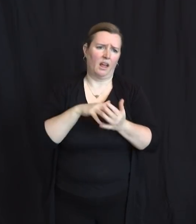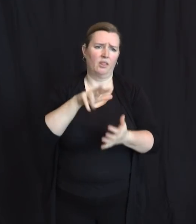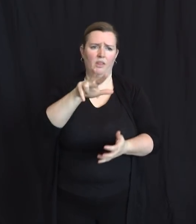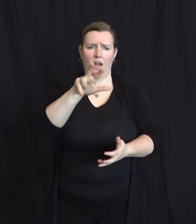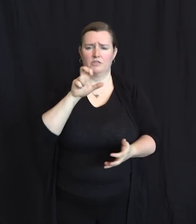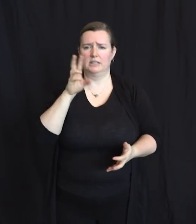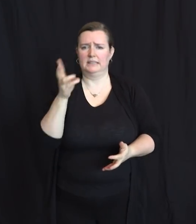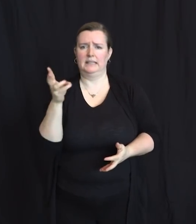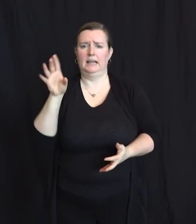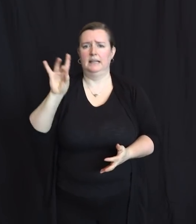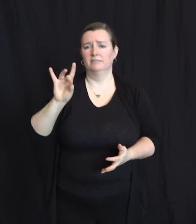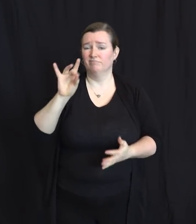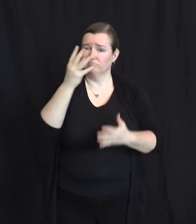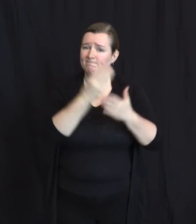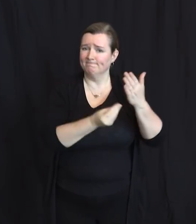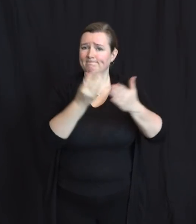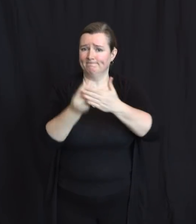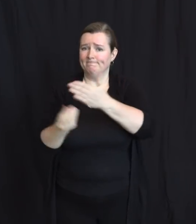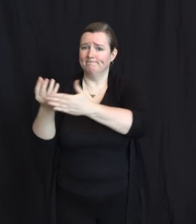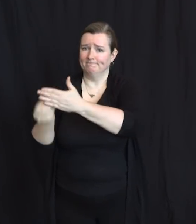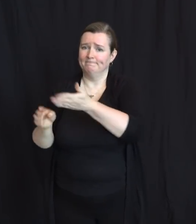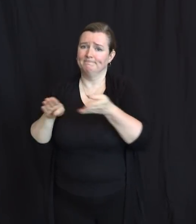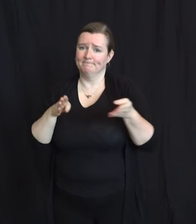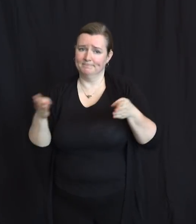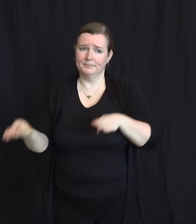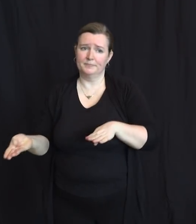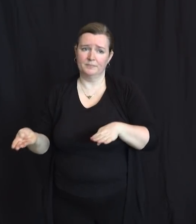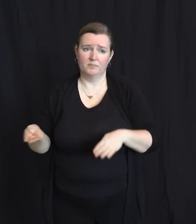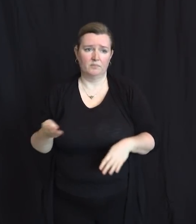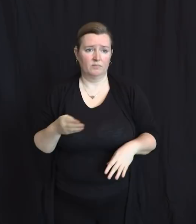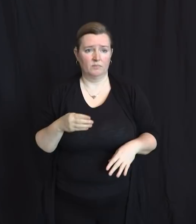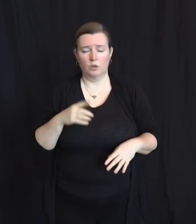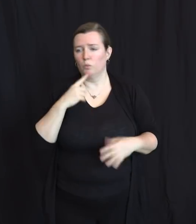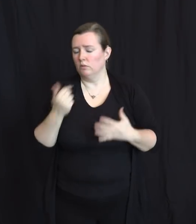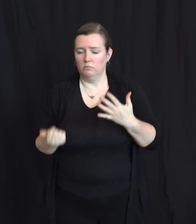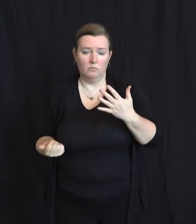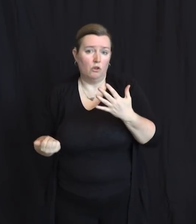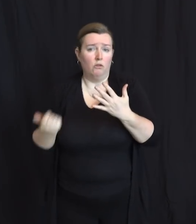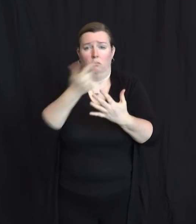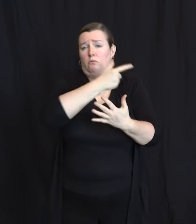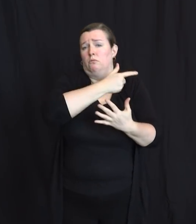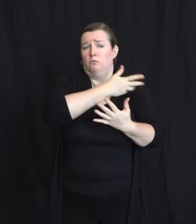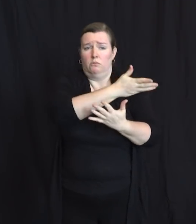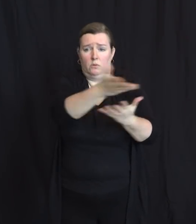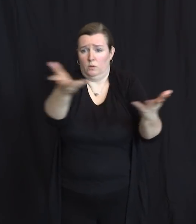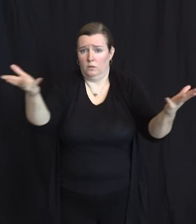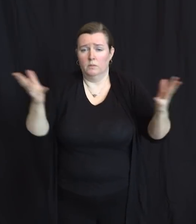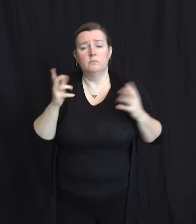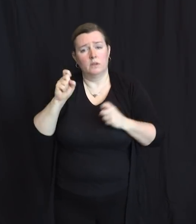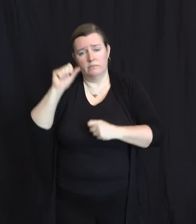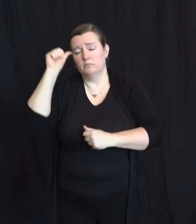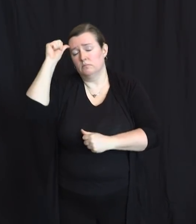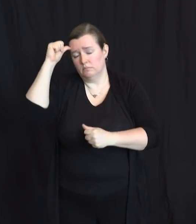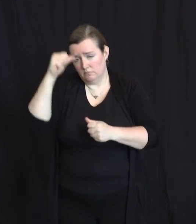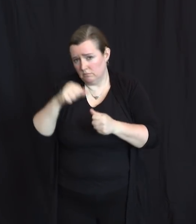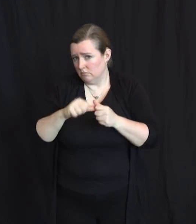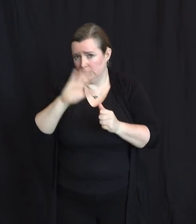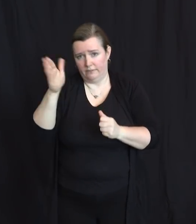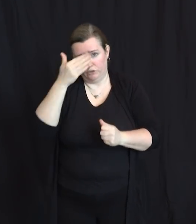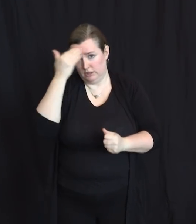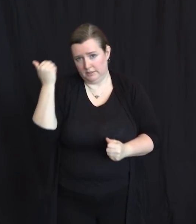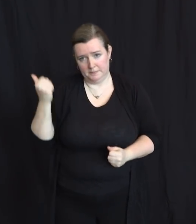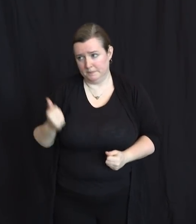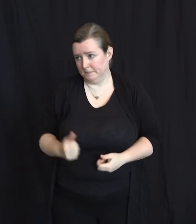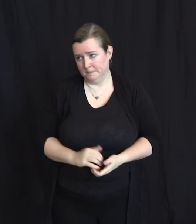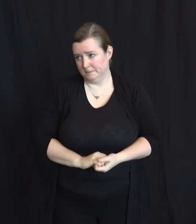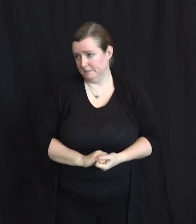5,368, which are all worth remembering, and believe me, all of us would like to speak to each and every one of those, and maybe at some point